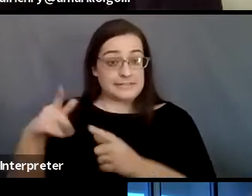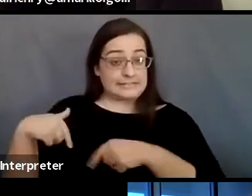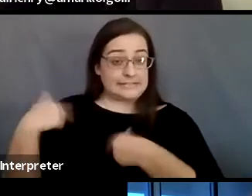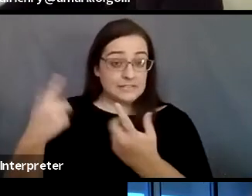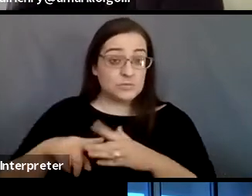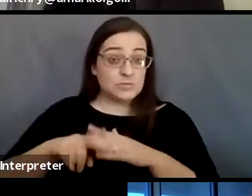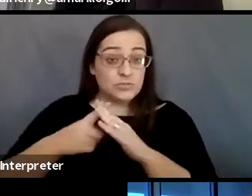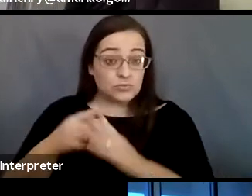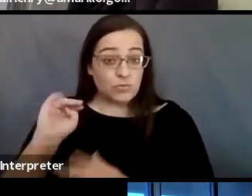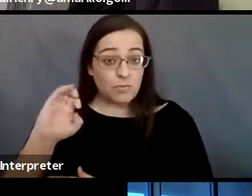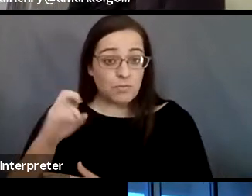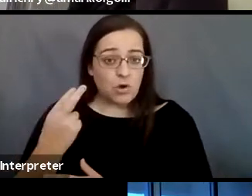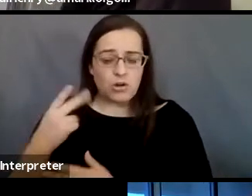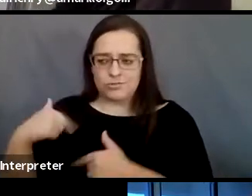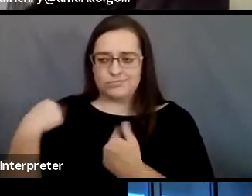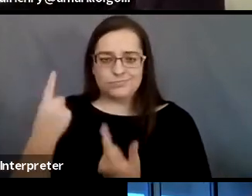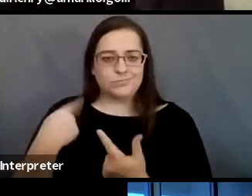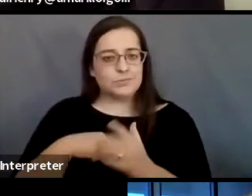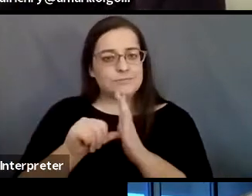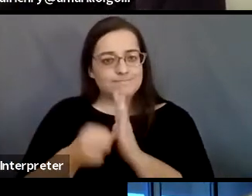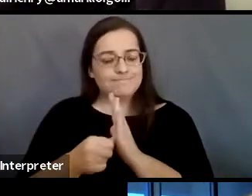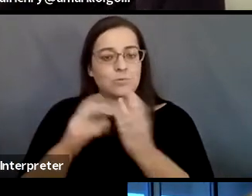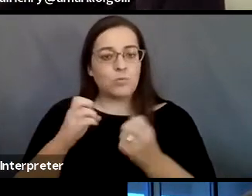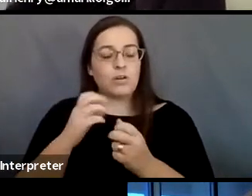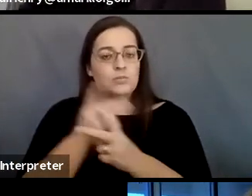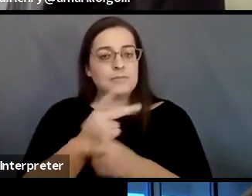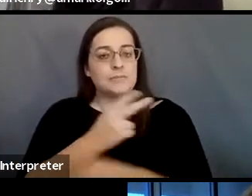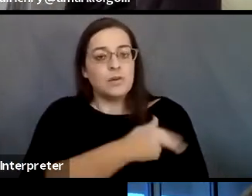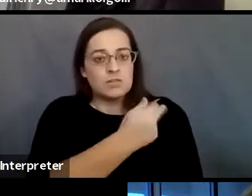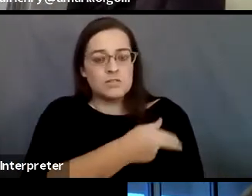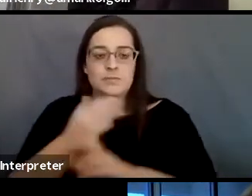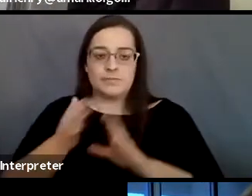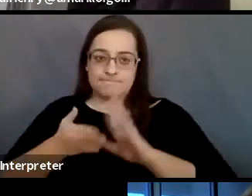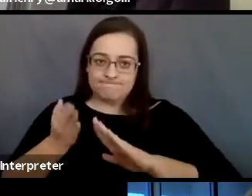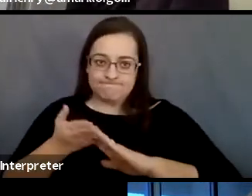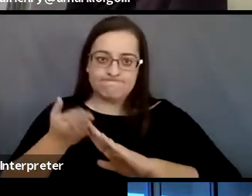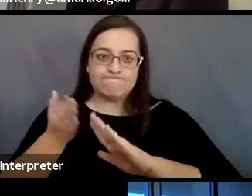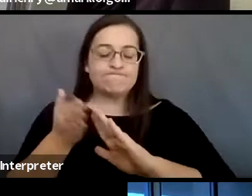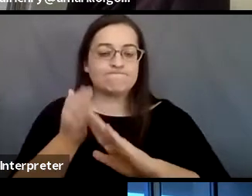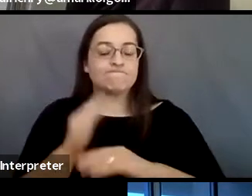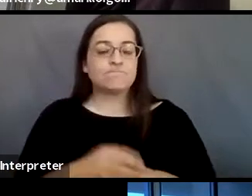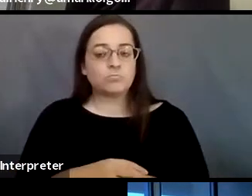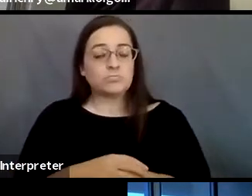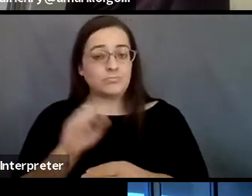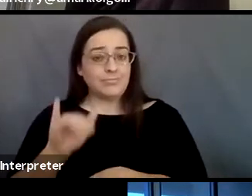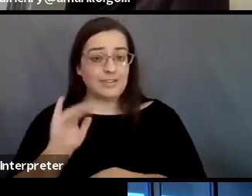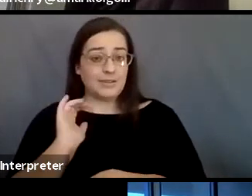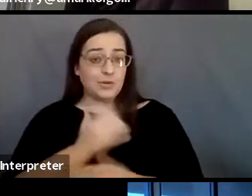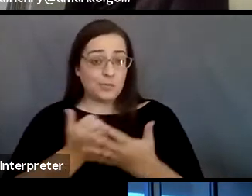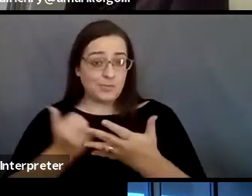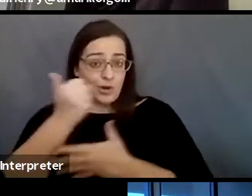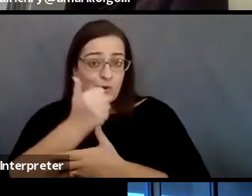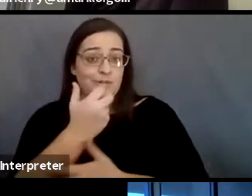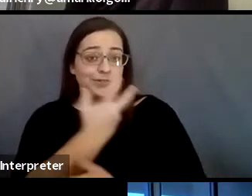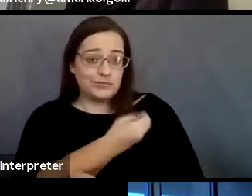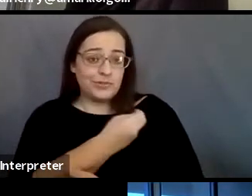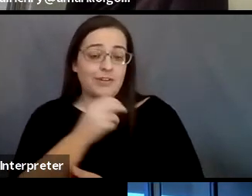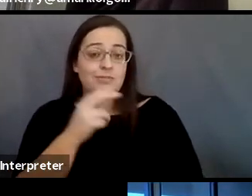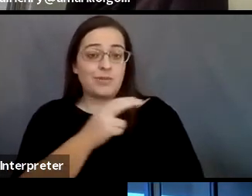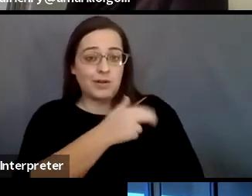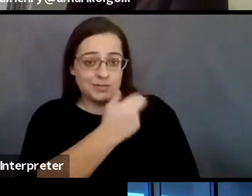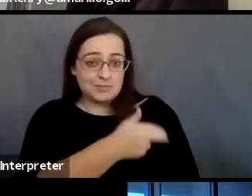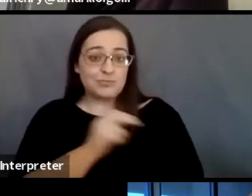and will continue to stress is to keep our hospitals running as efficiently as possible. And so that will be our priority. And certainly